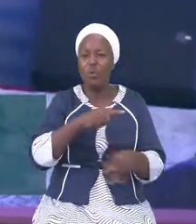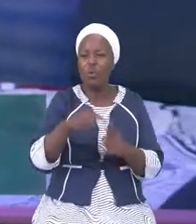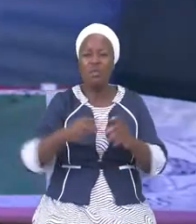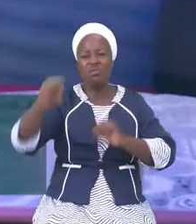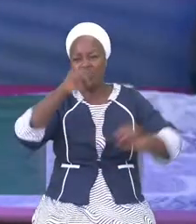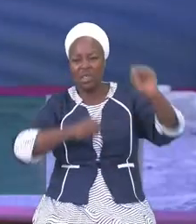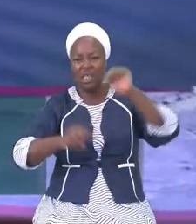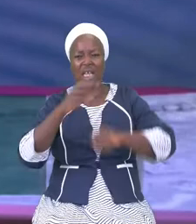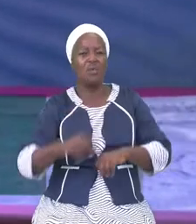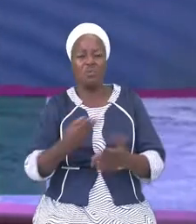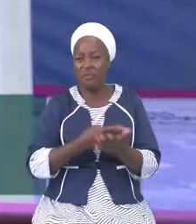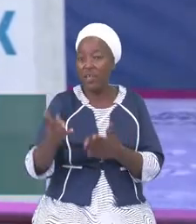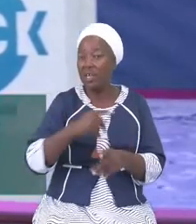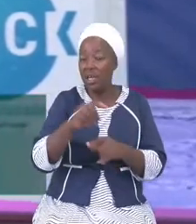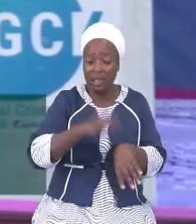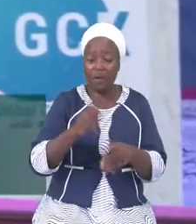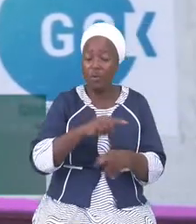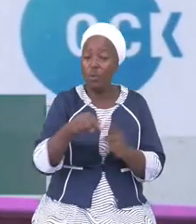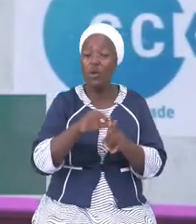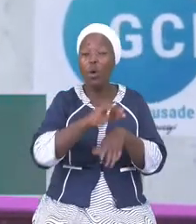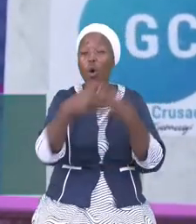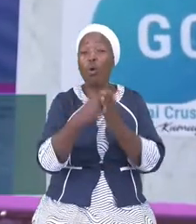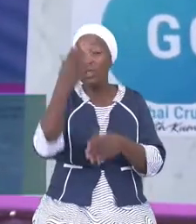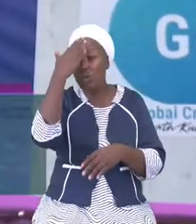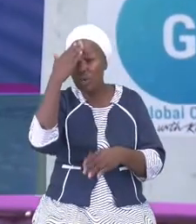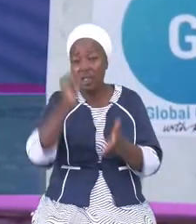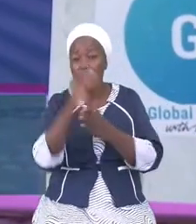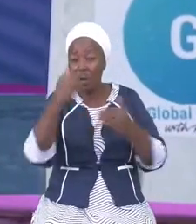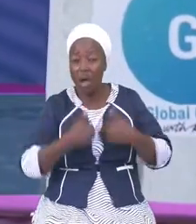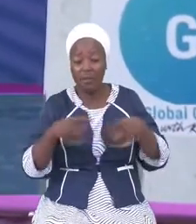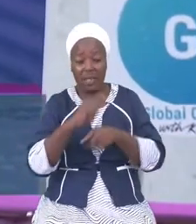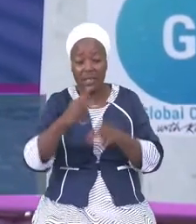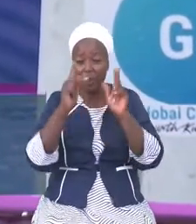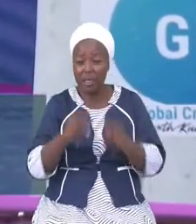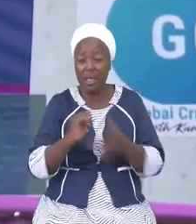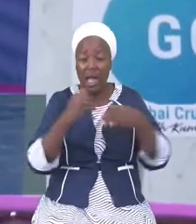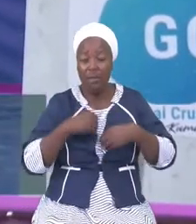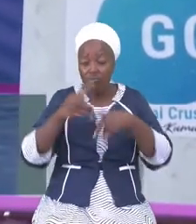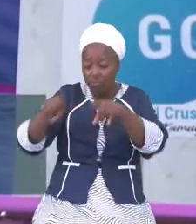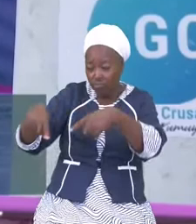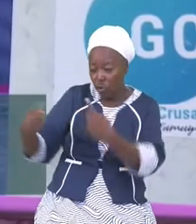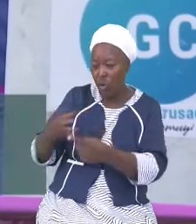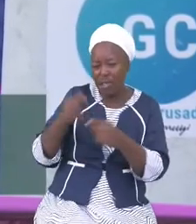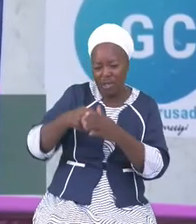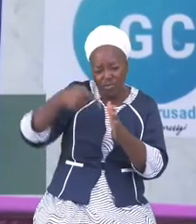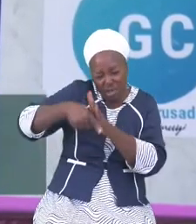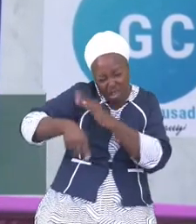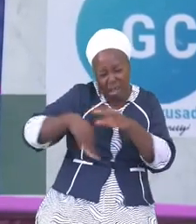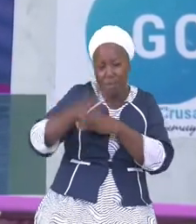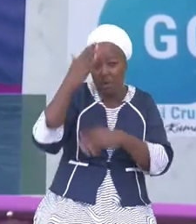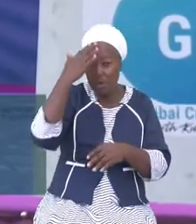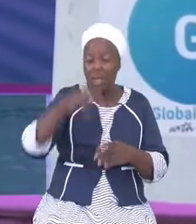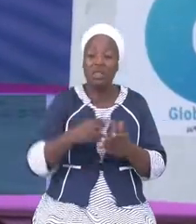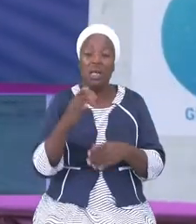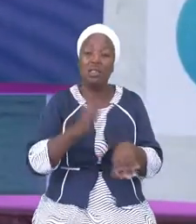times when all the knowledge you've had as a person that had gone and you are deep in knowledge, there are